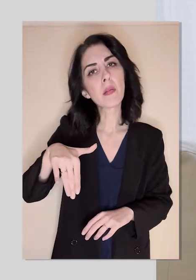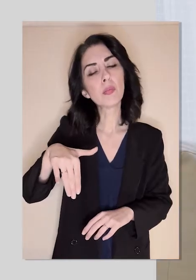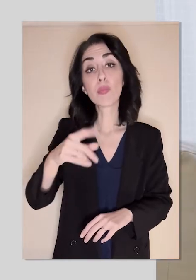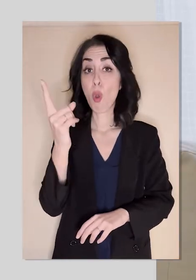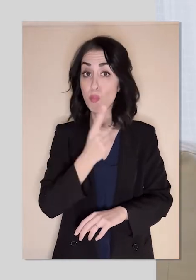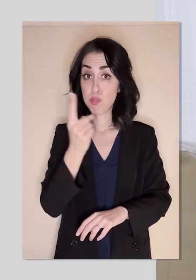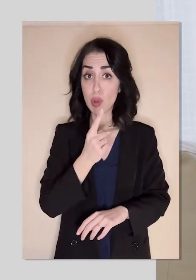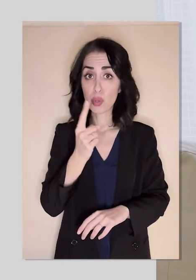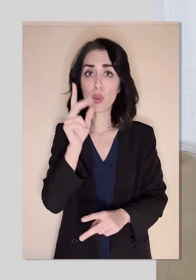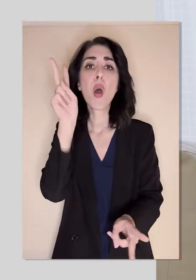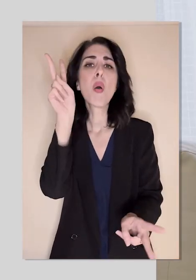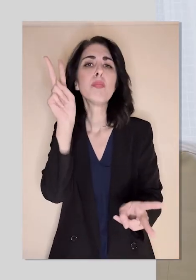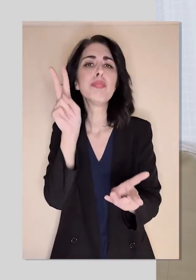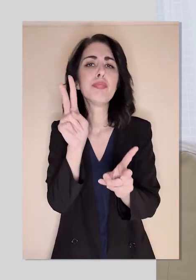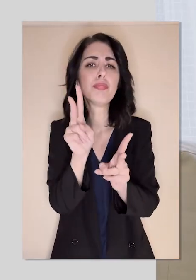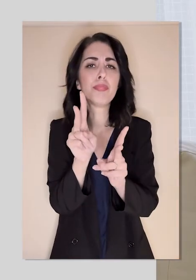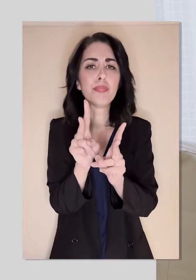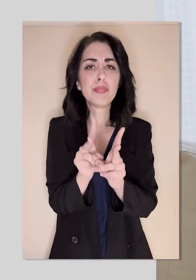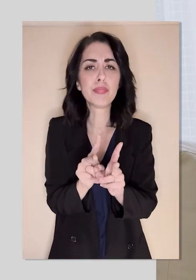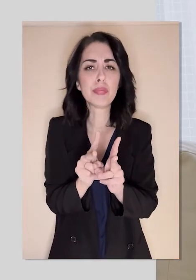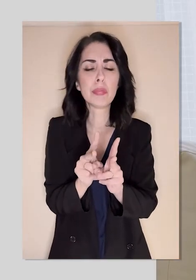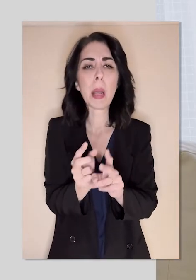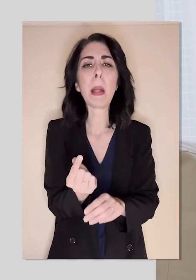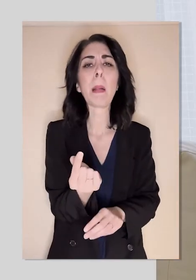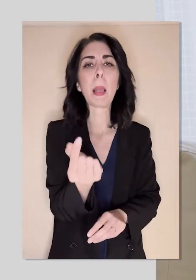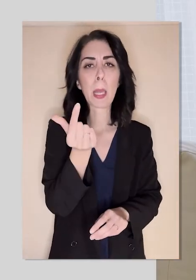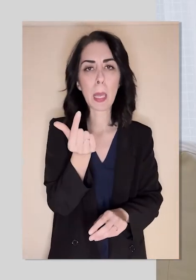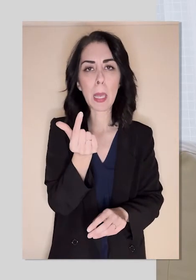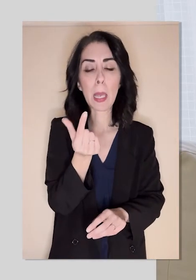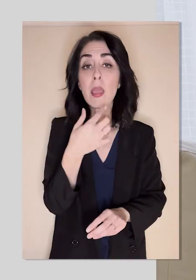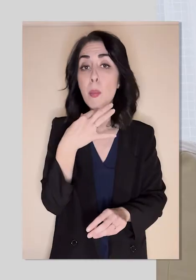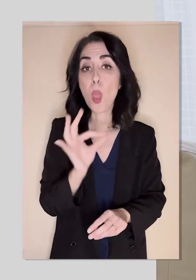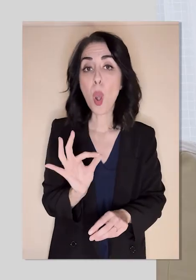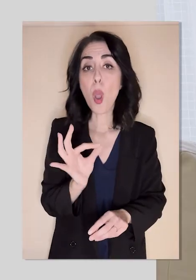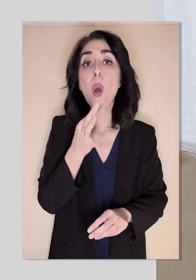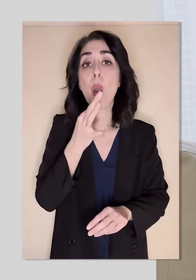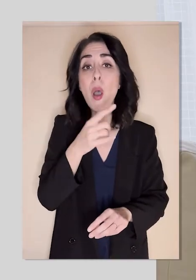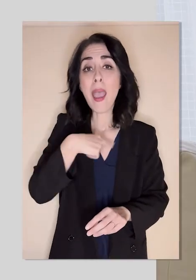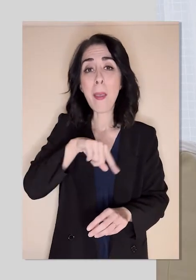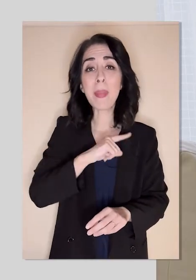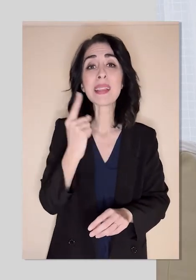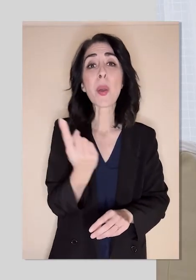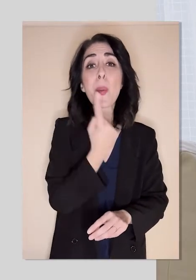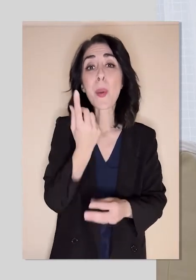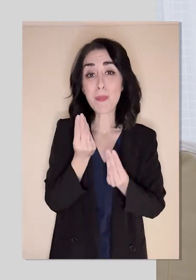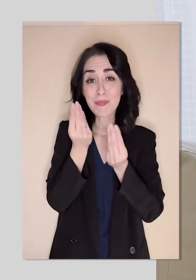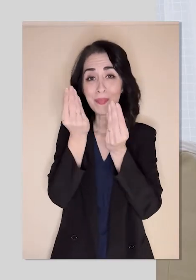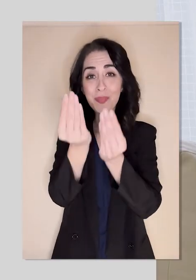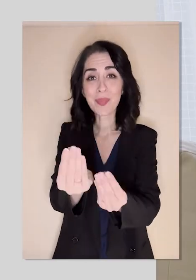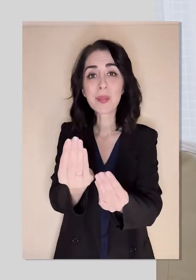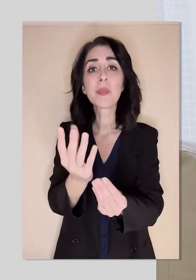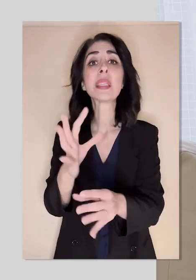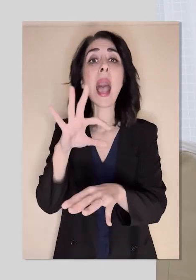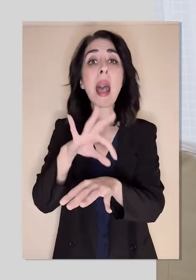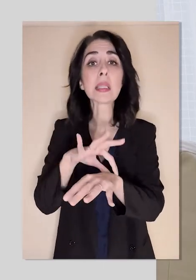in the normal population. And the reason is it's only given to people who are healthy and